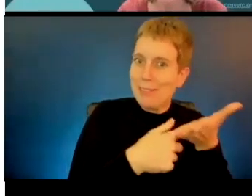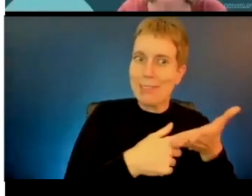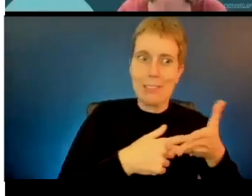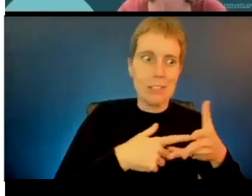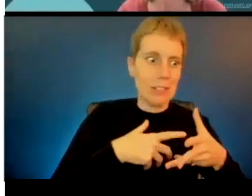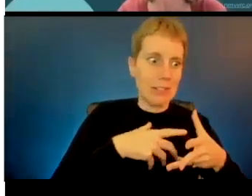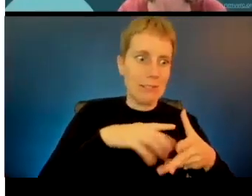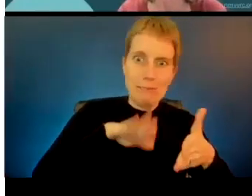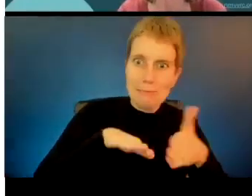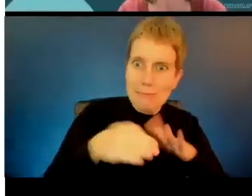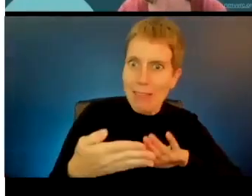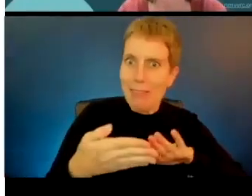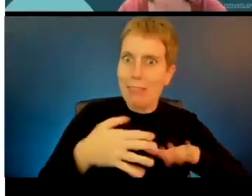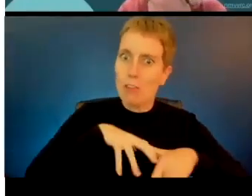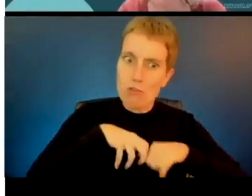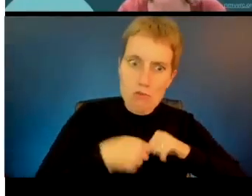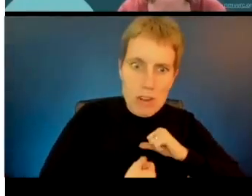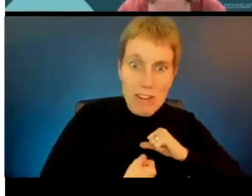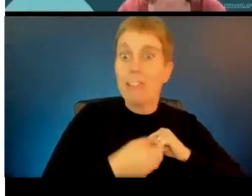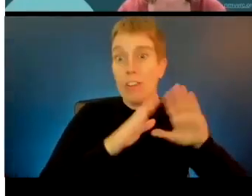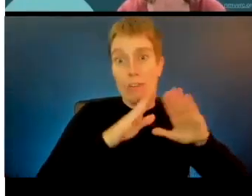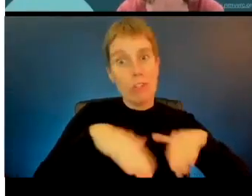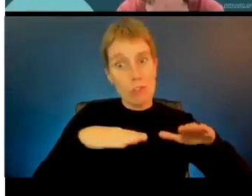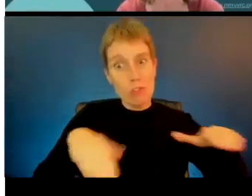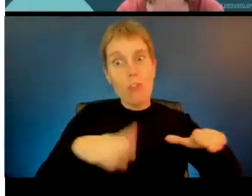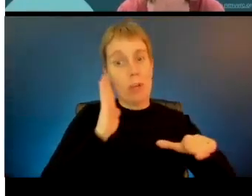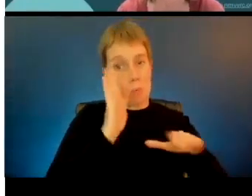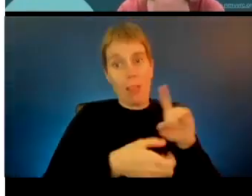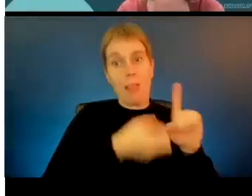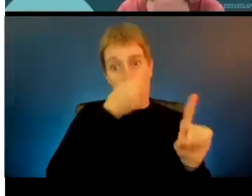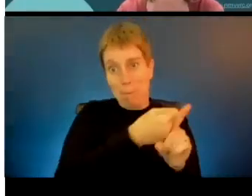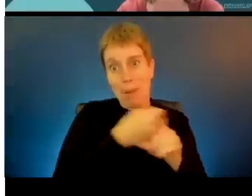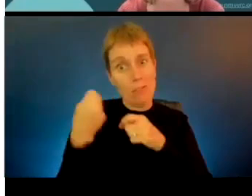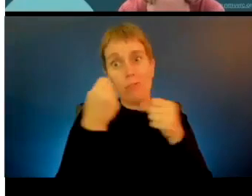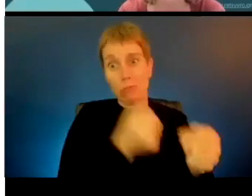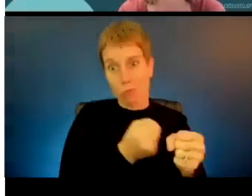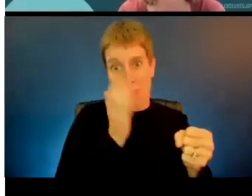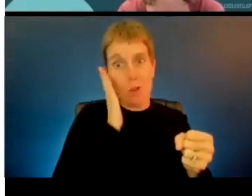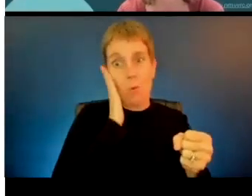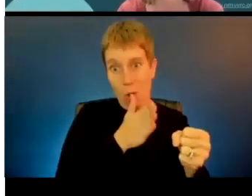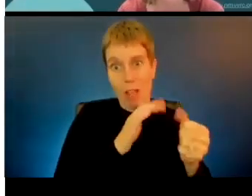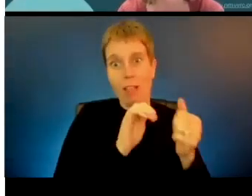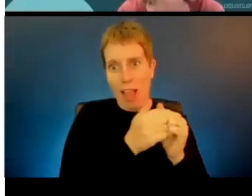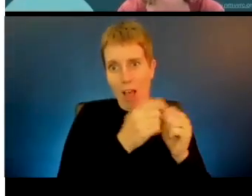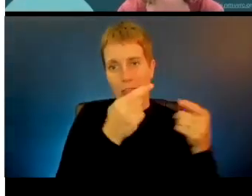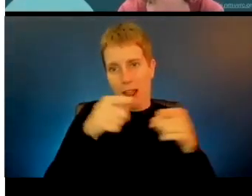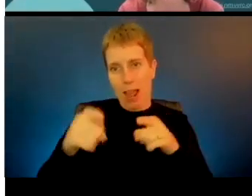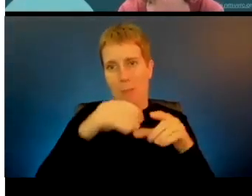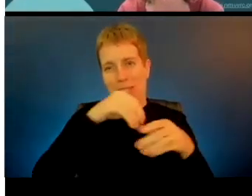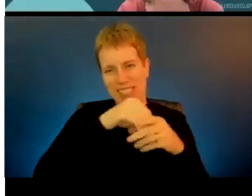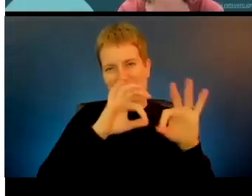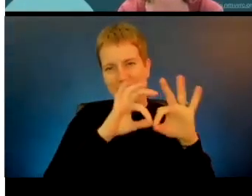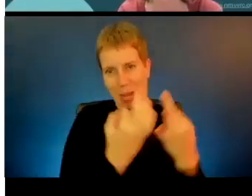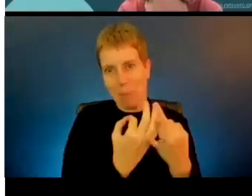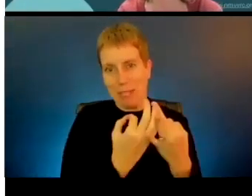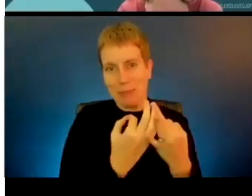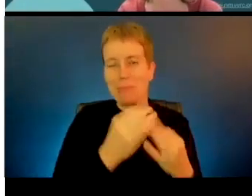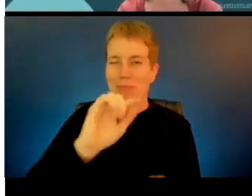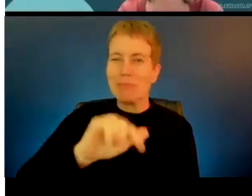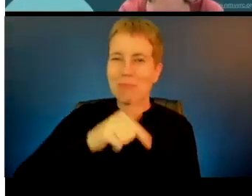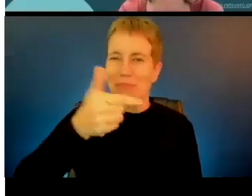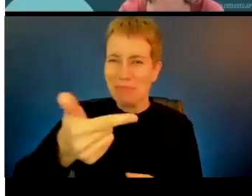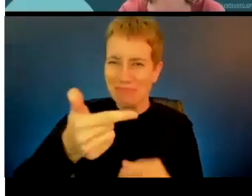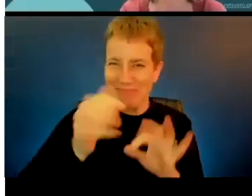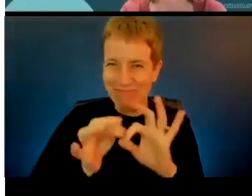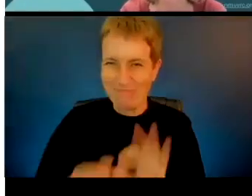those conversations is going to be very variable depending upon the background of the family. So just a few more points. One, we've already